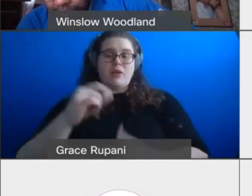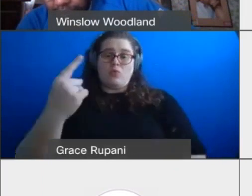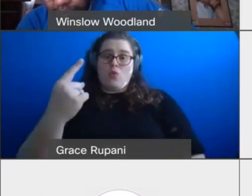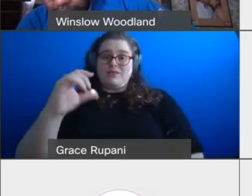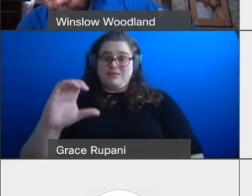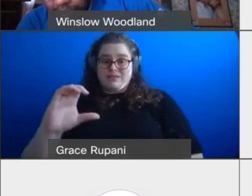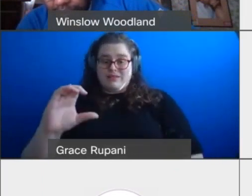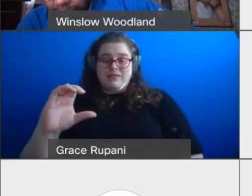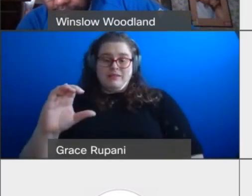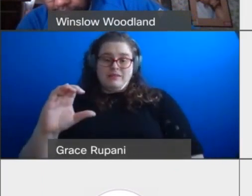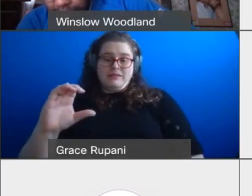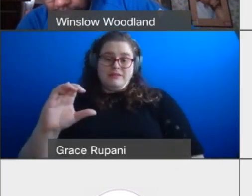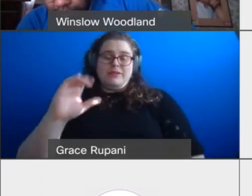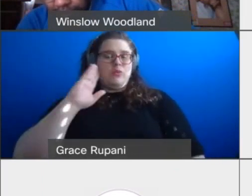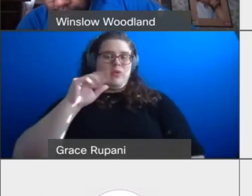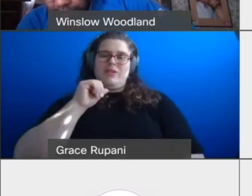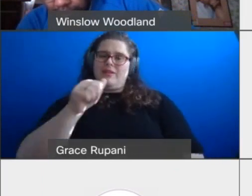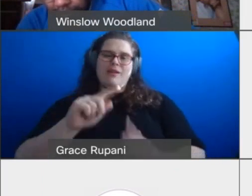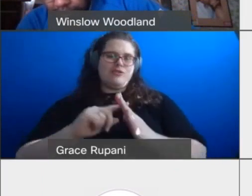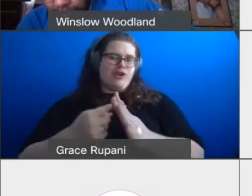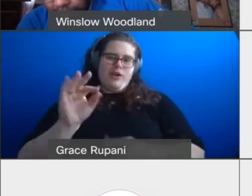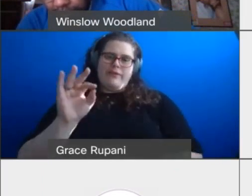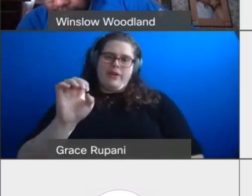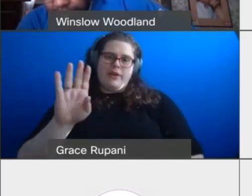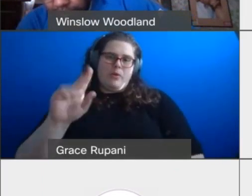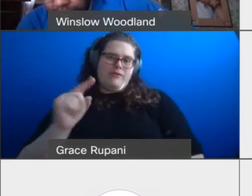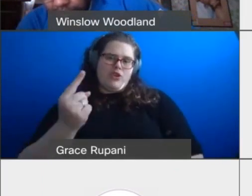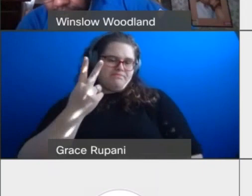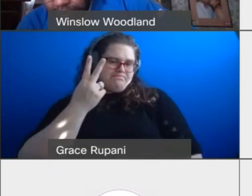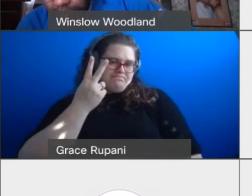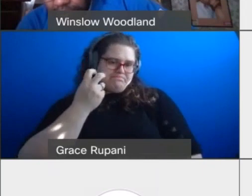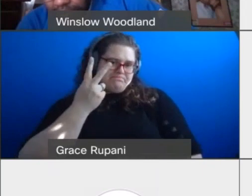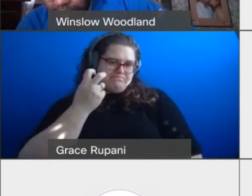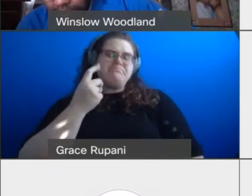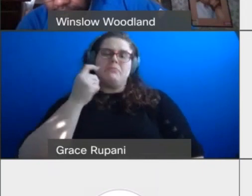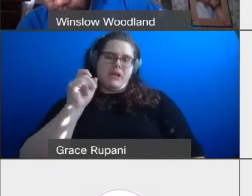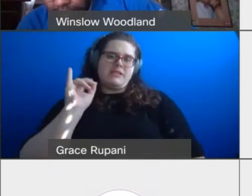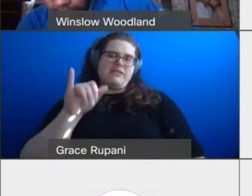in by February 1 for Group 1C.